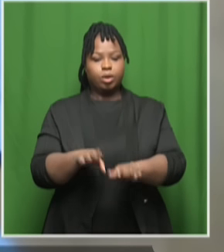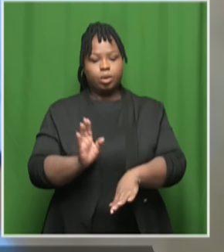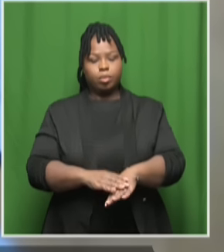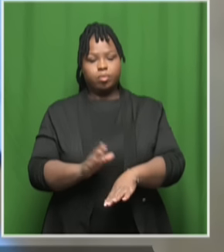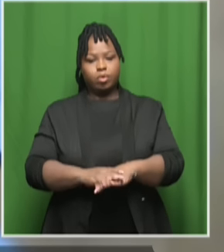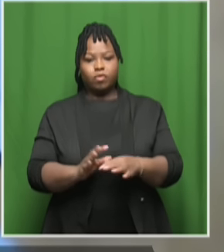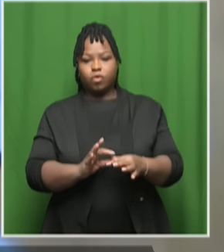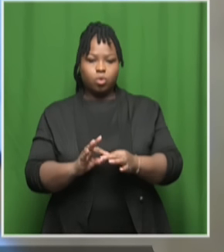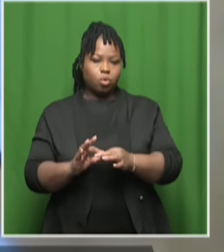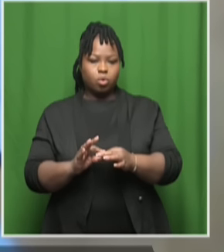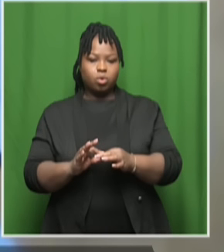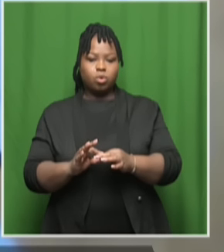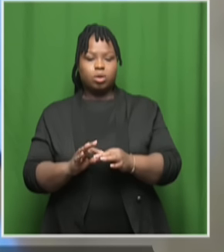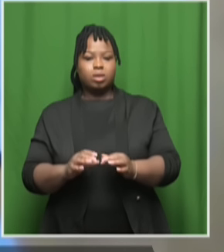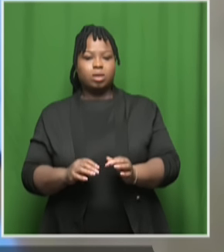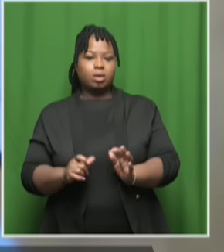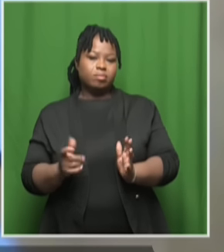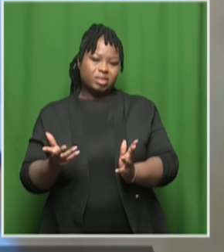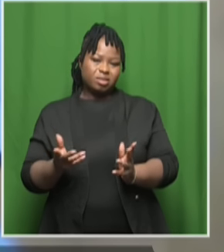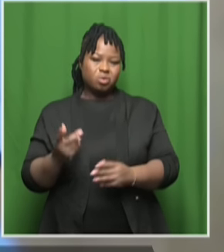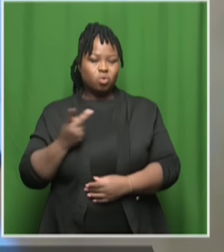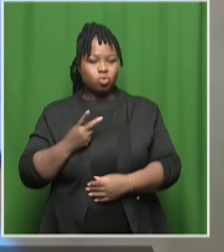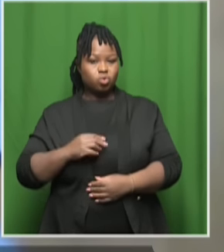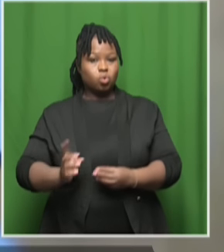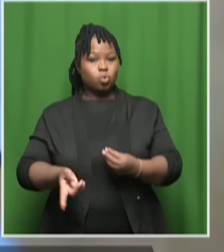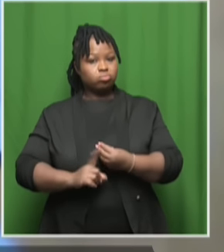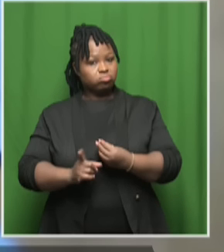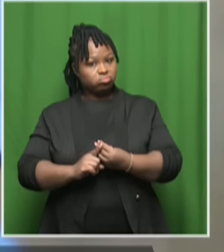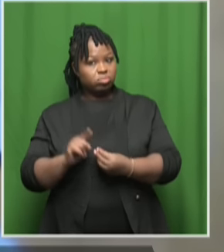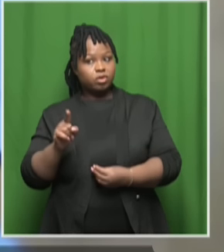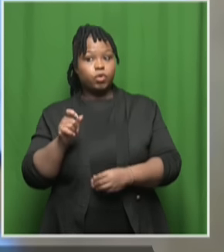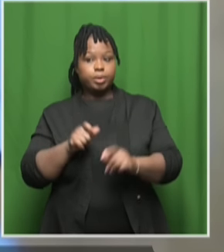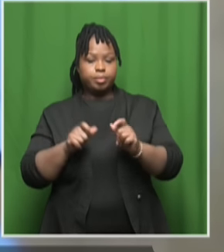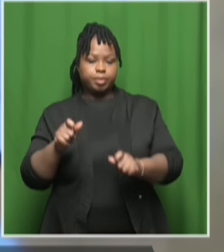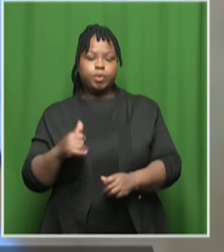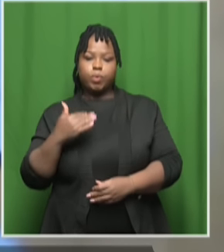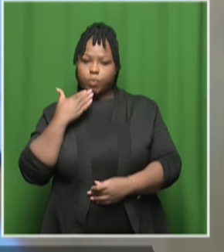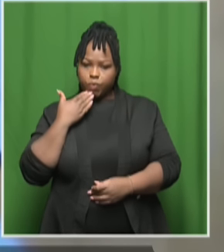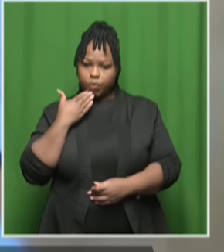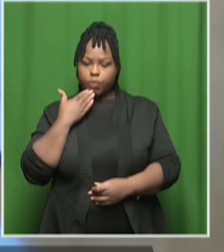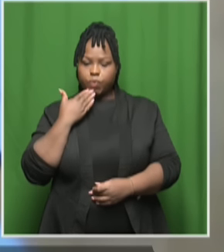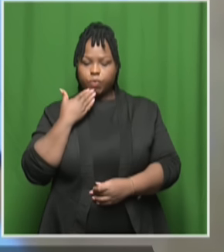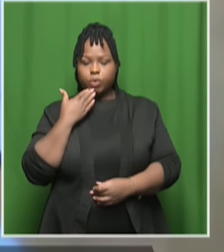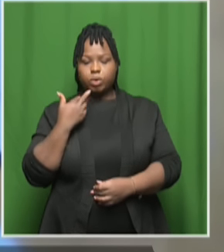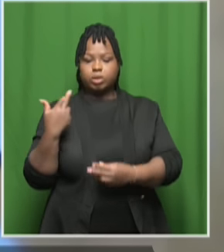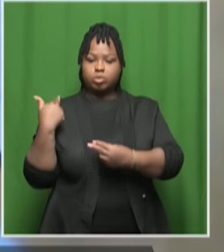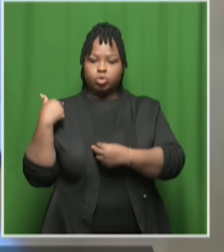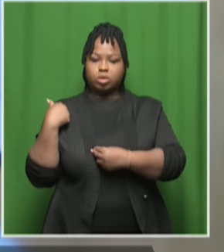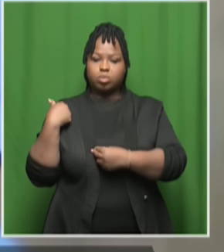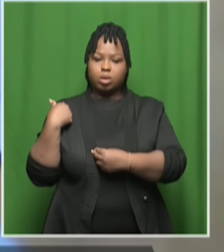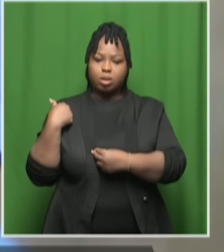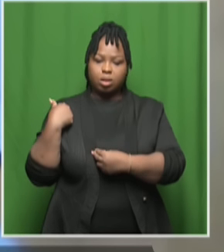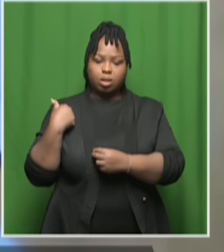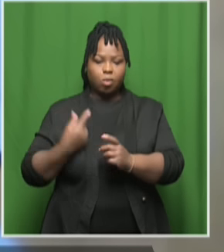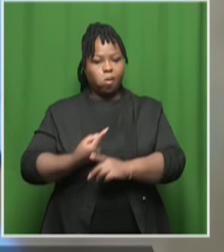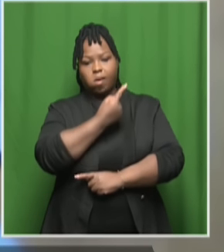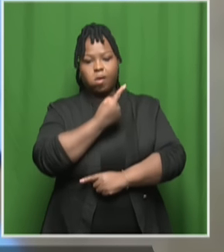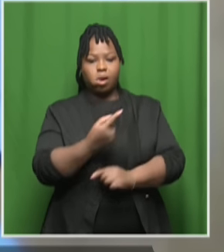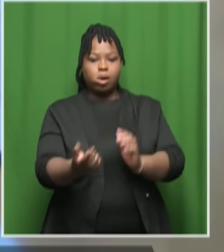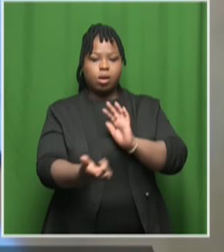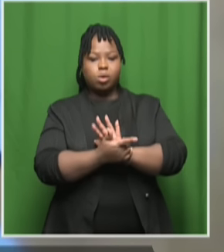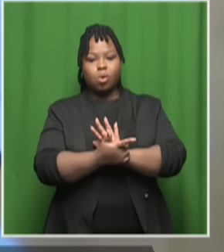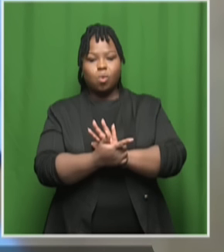our relevant legislation, and that disciplinary actions be taken against those found flouting the